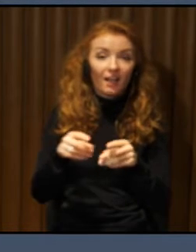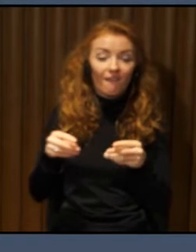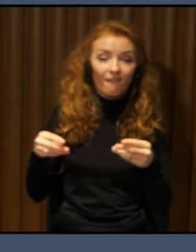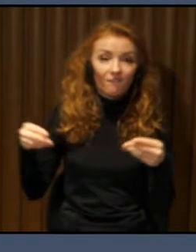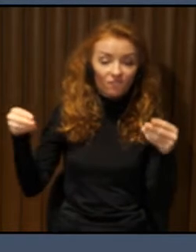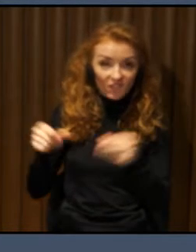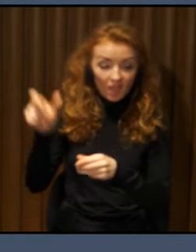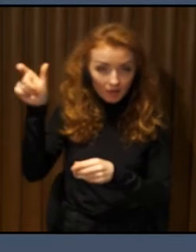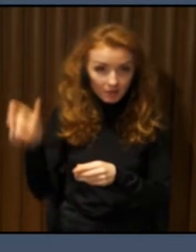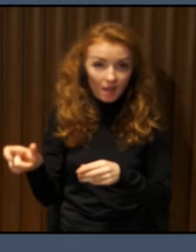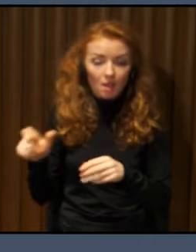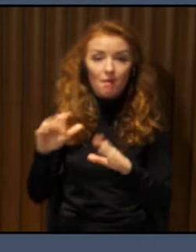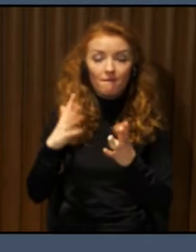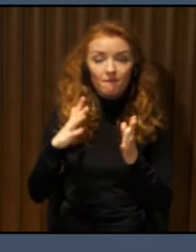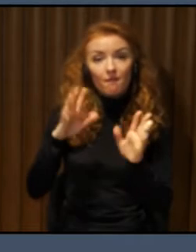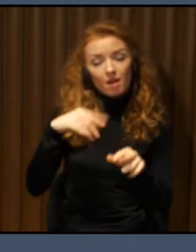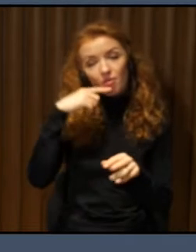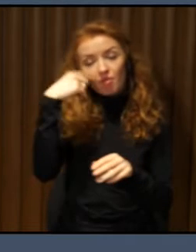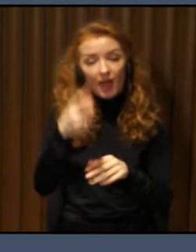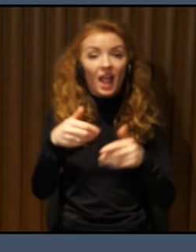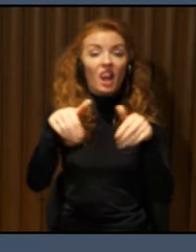complex system that this is.